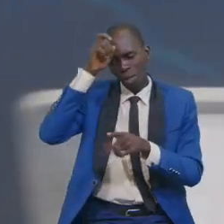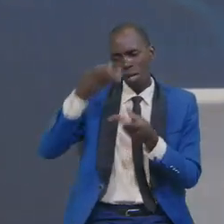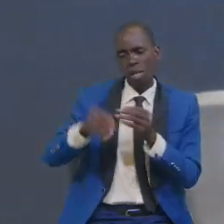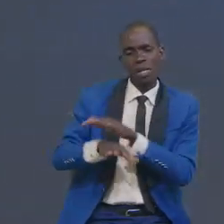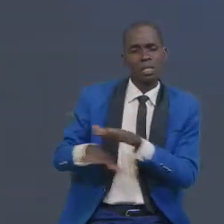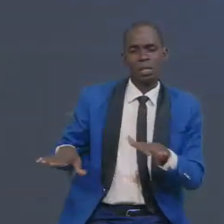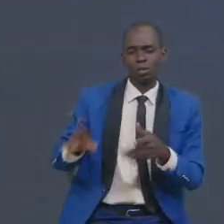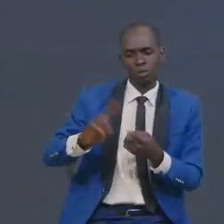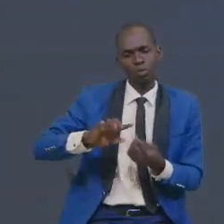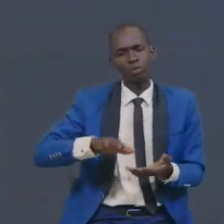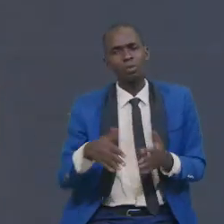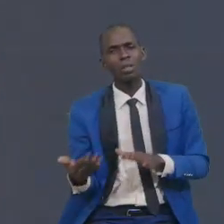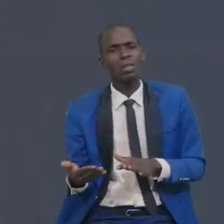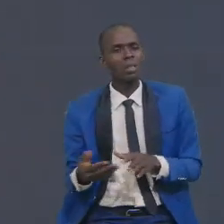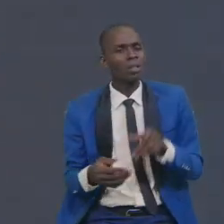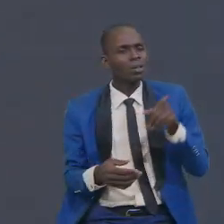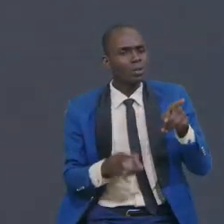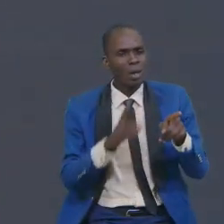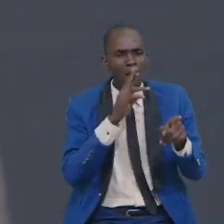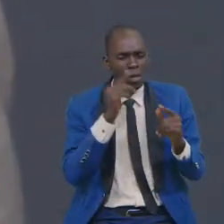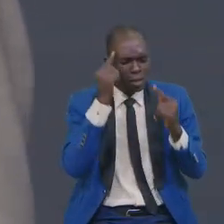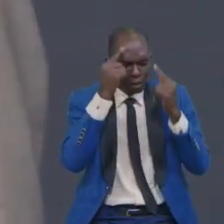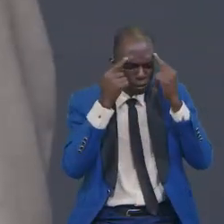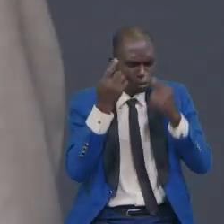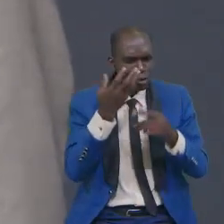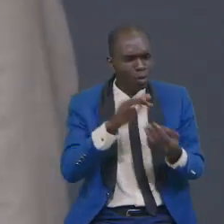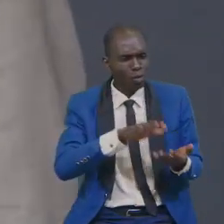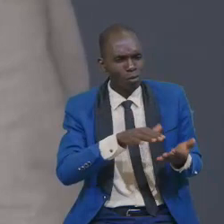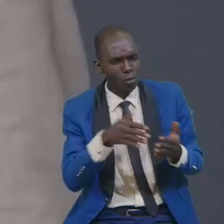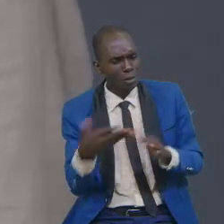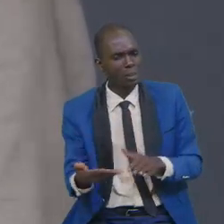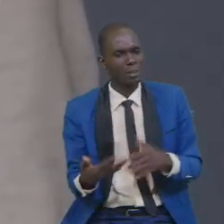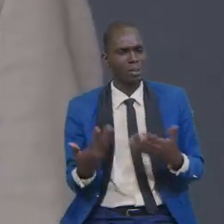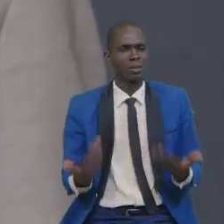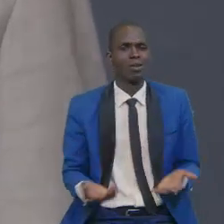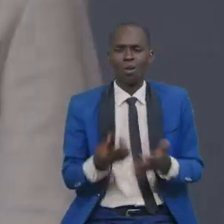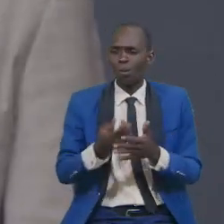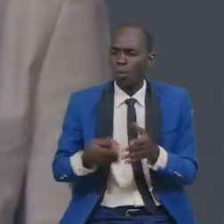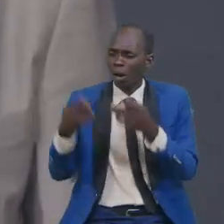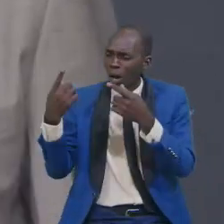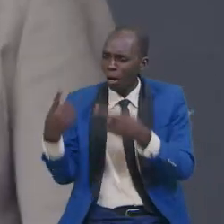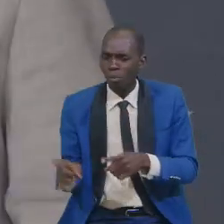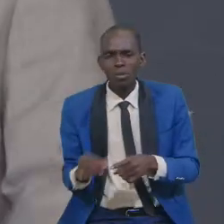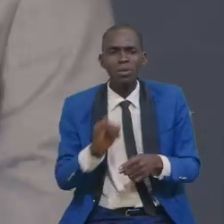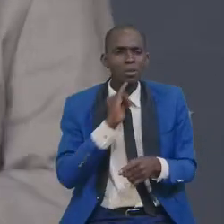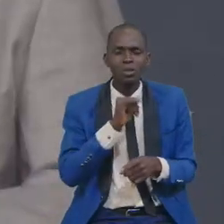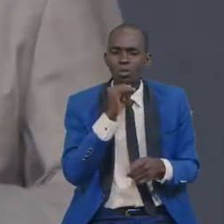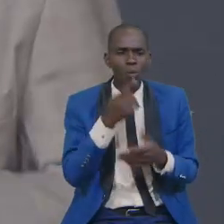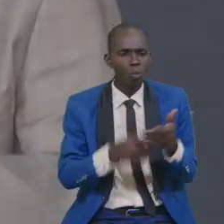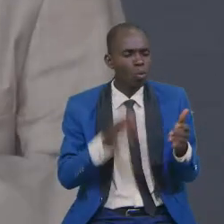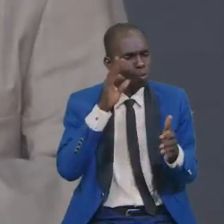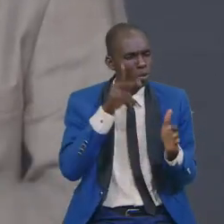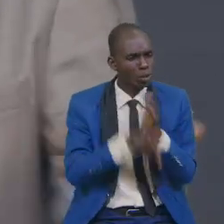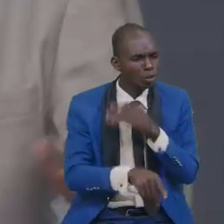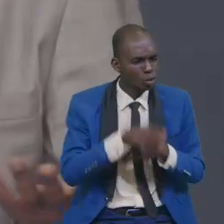of this my friend what a support is not she is not that heavy other people have gone through that and